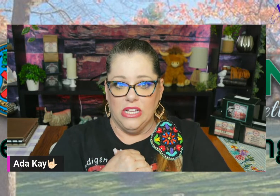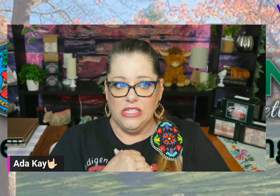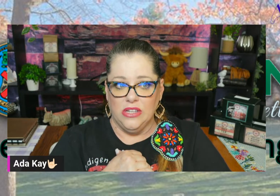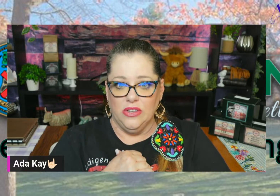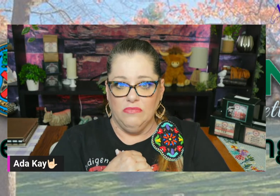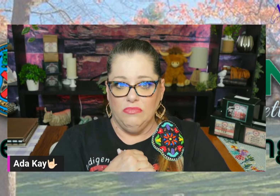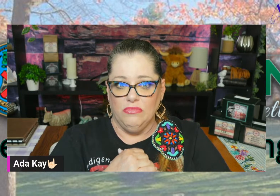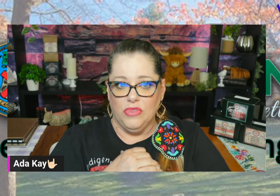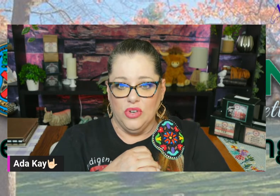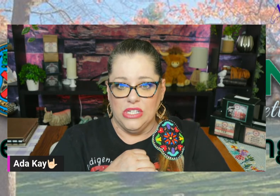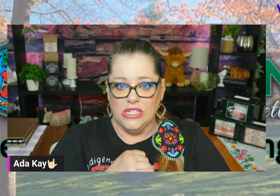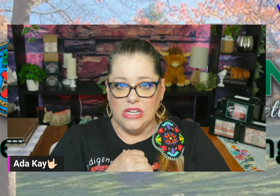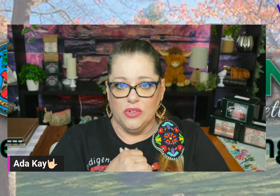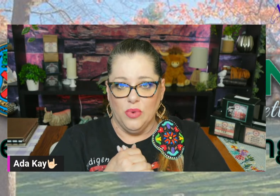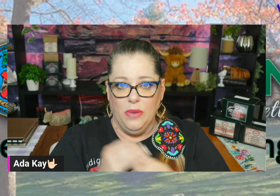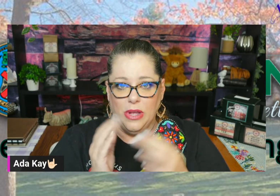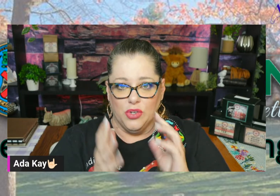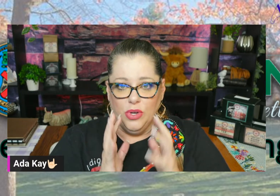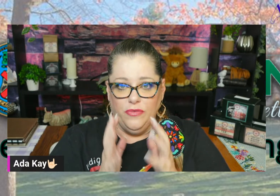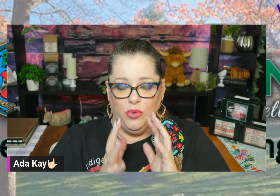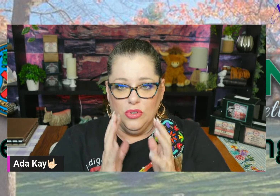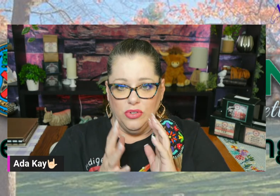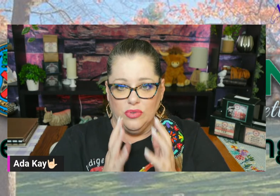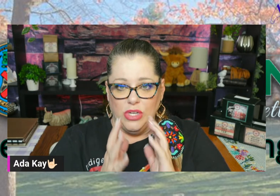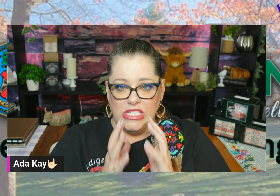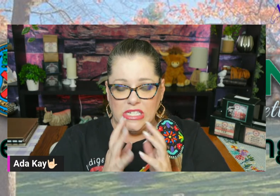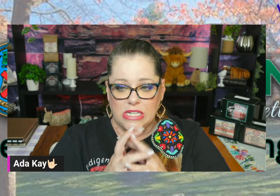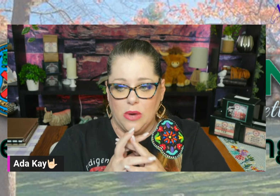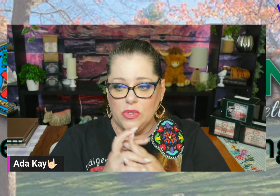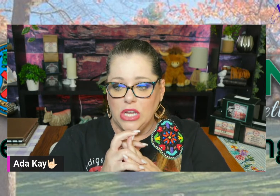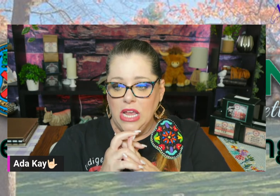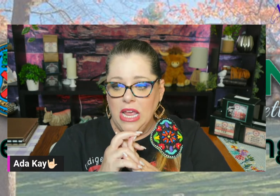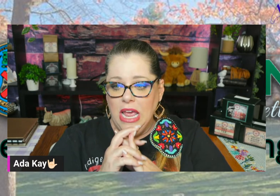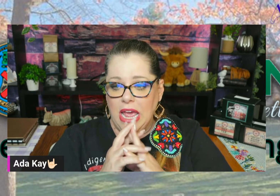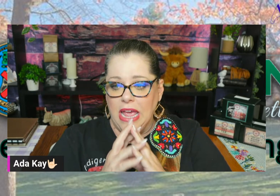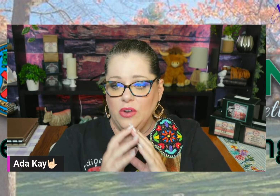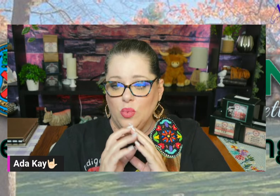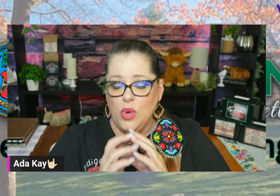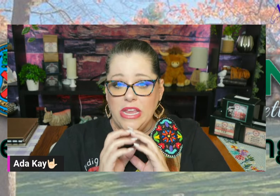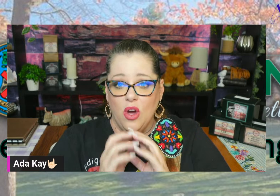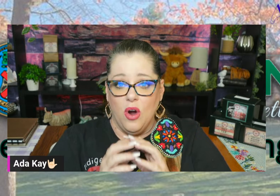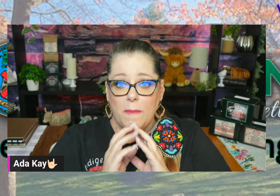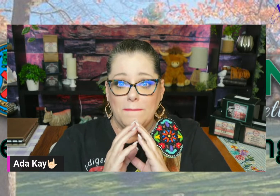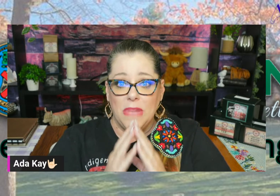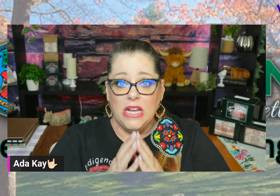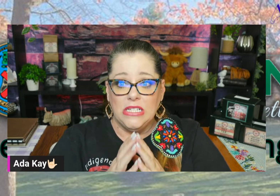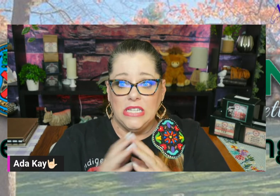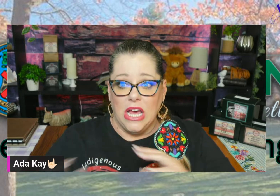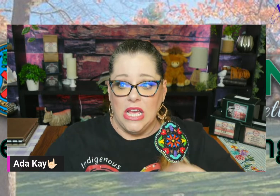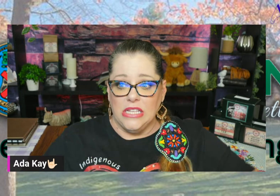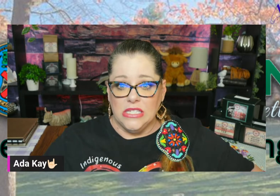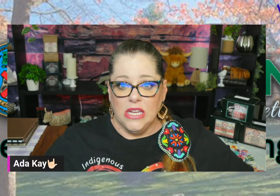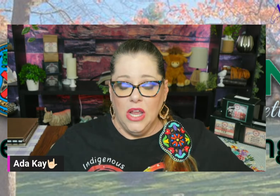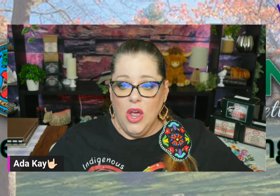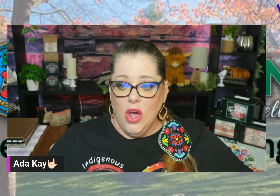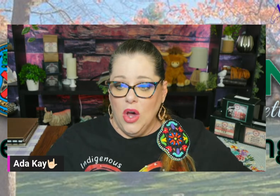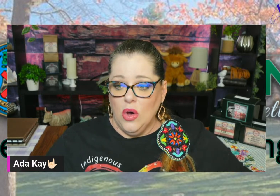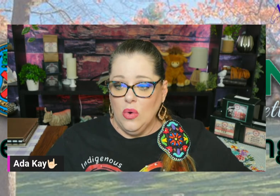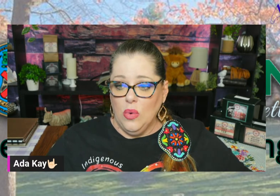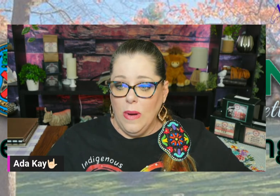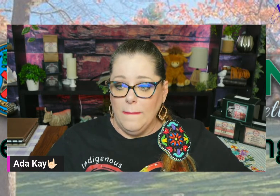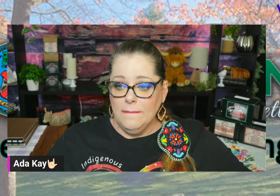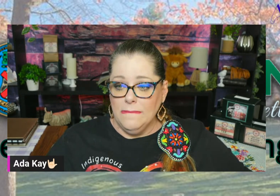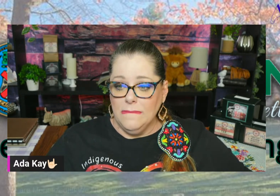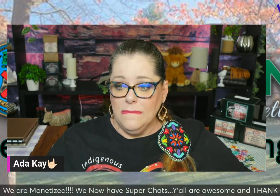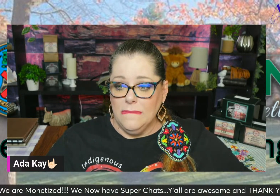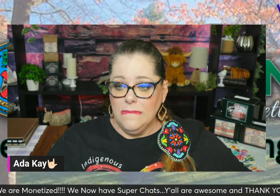in less than 36 hours, right about 24 to 26 hours. And we are monetized.